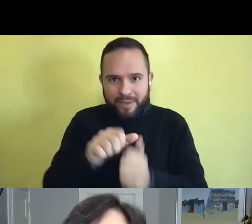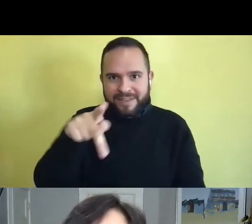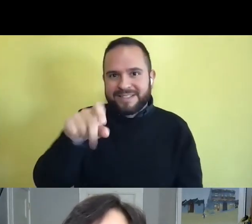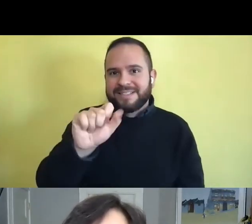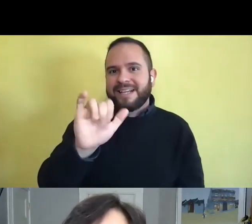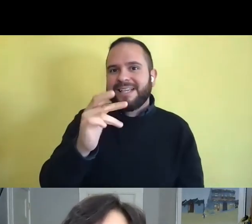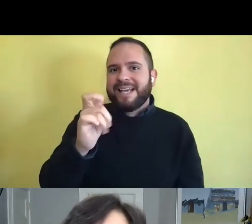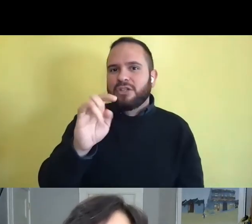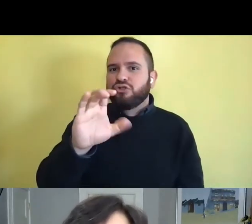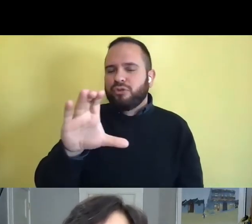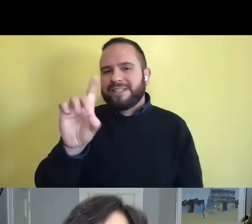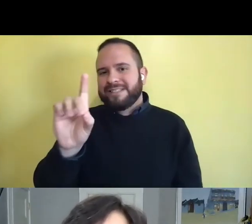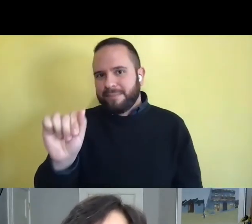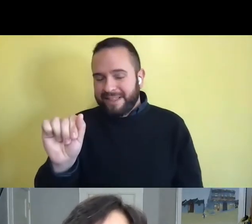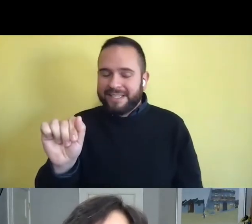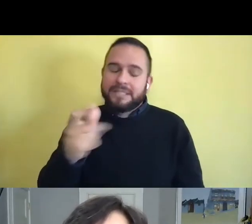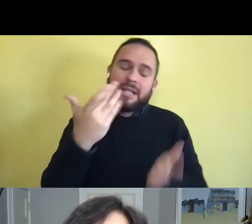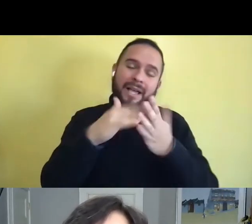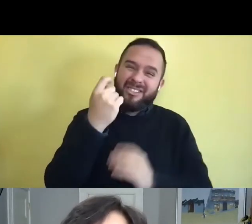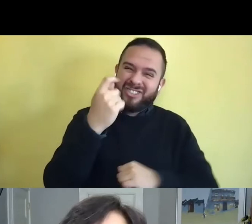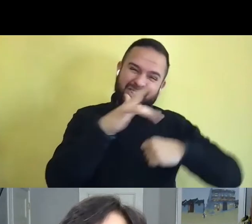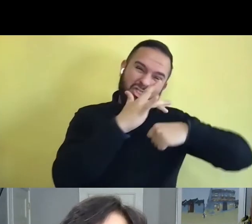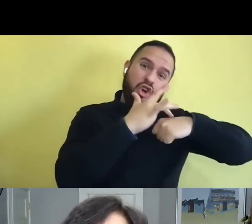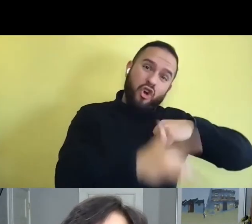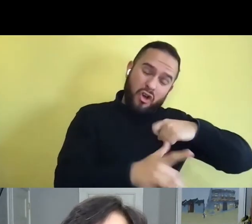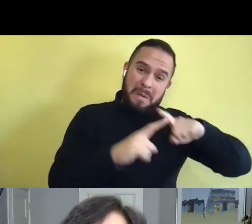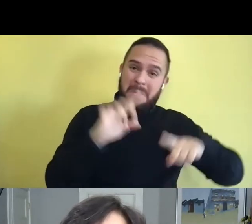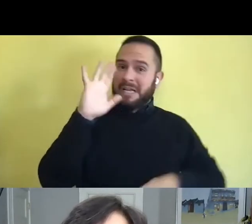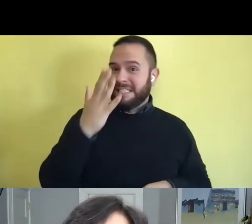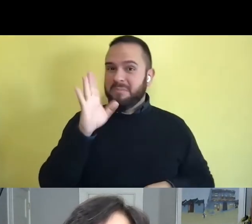stage, but it looks promising.